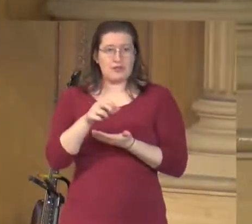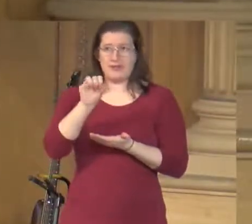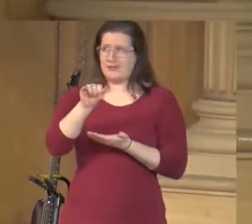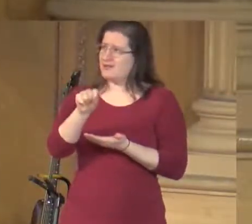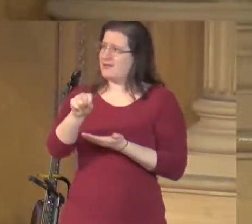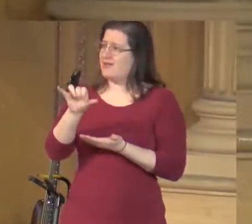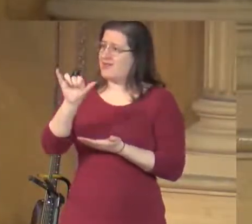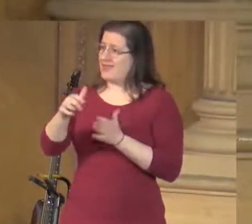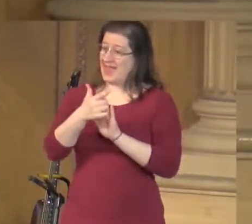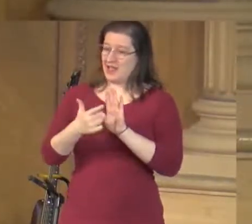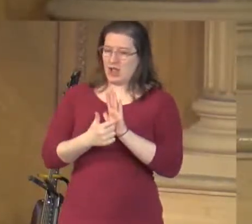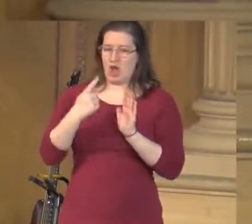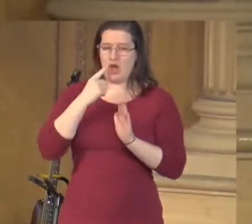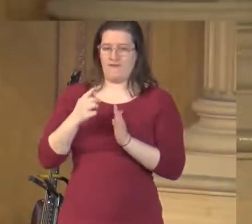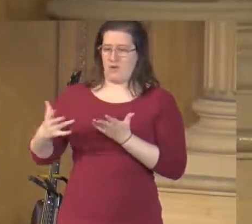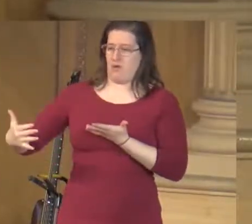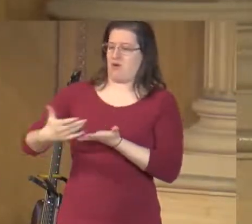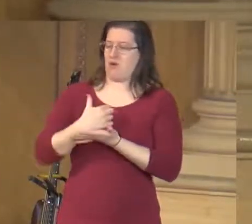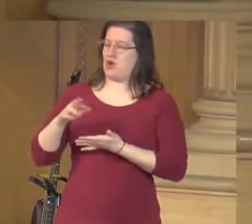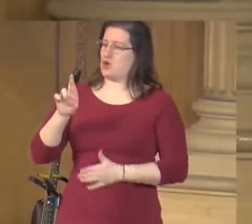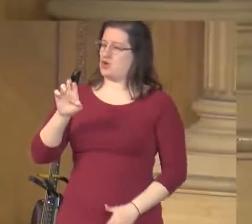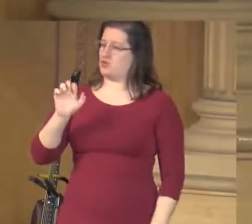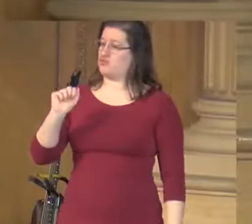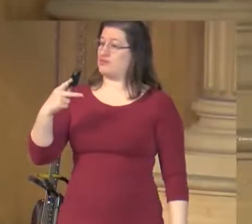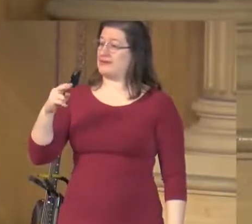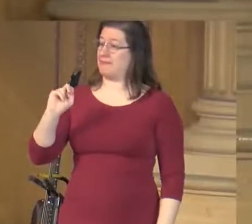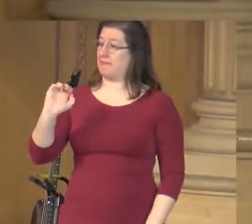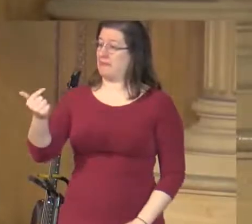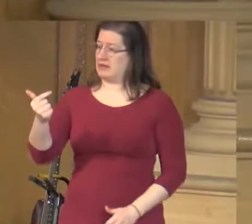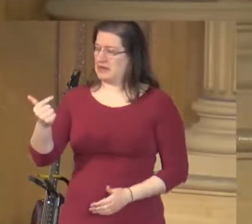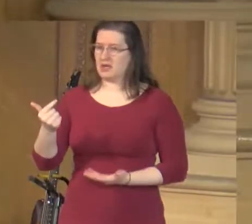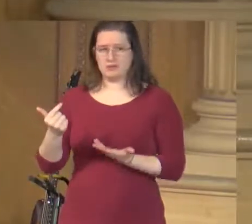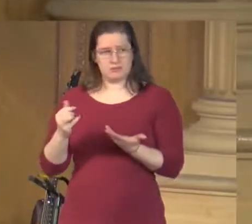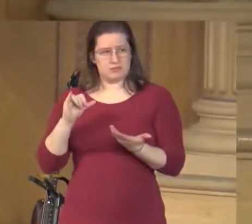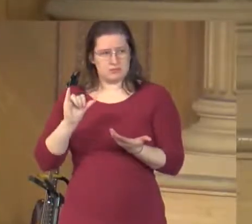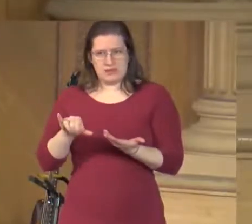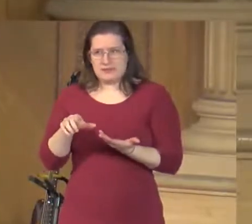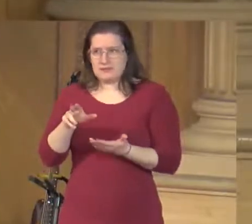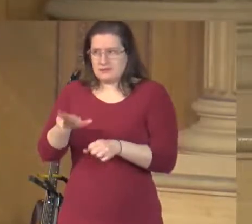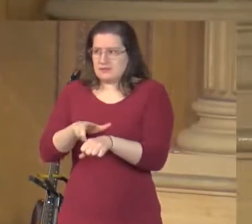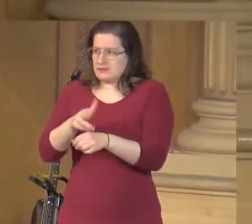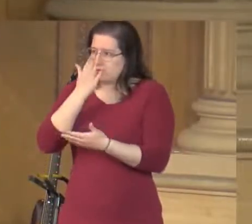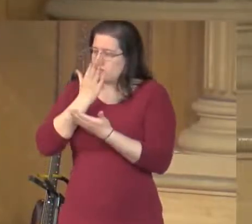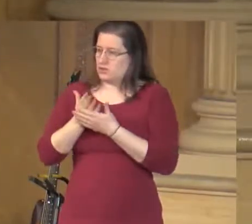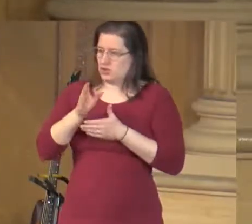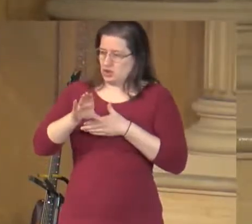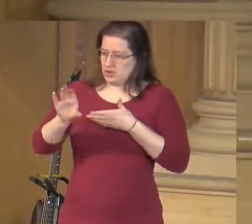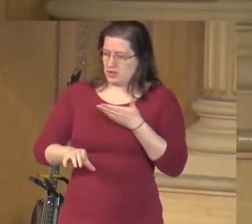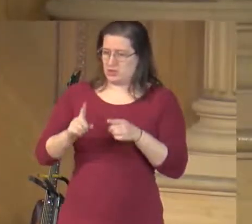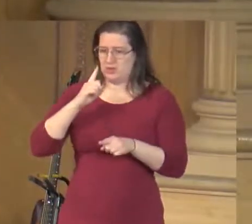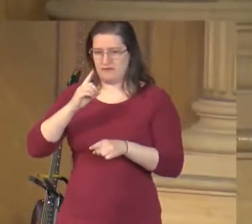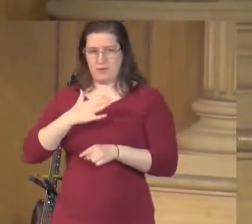apply to an awful lot of life. There are just, like, natural good consequences of good decisions.